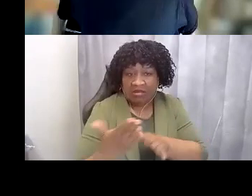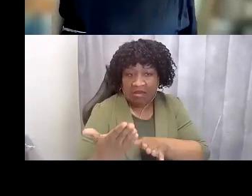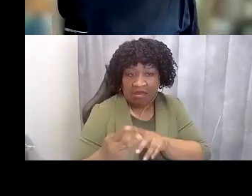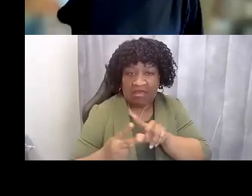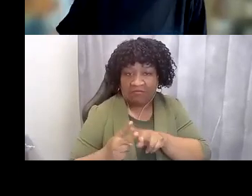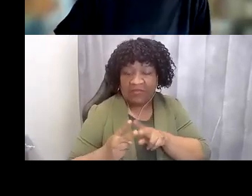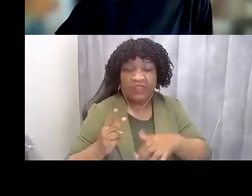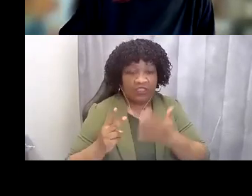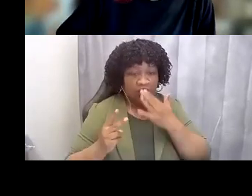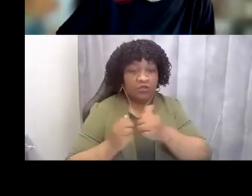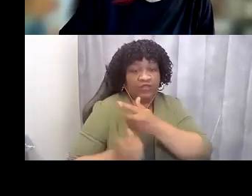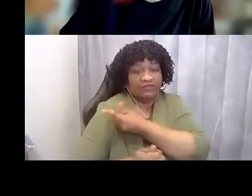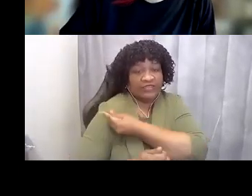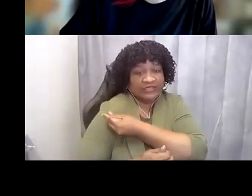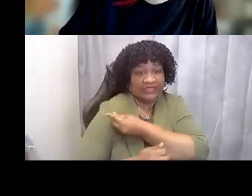is